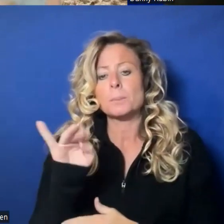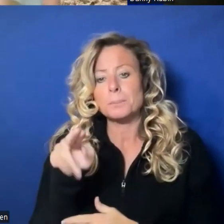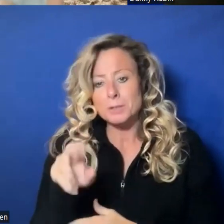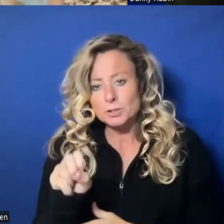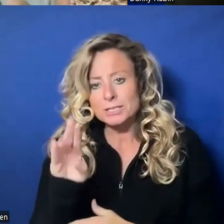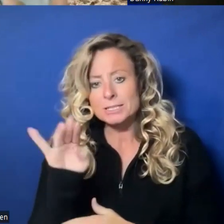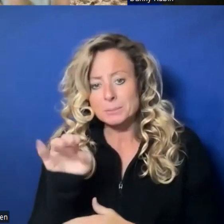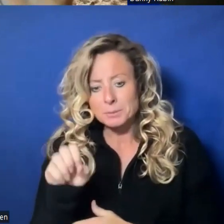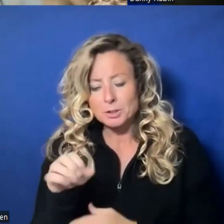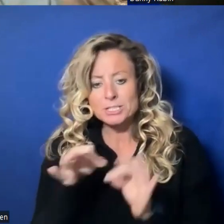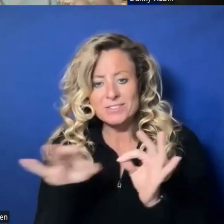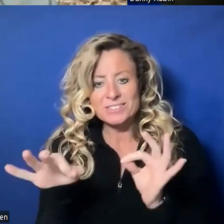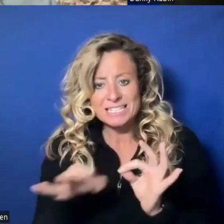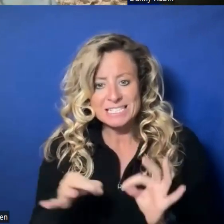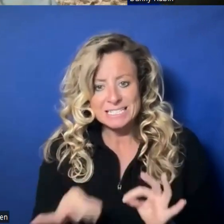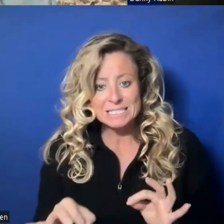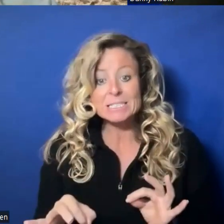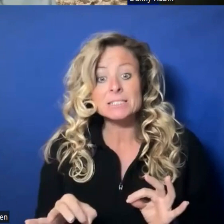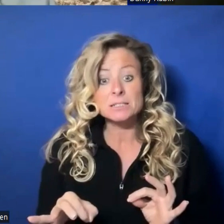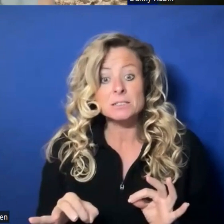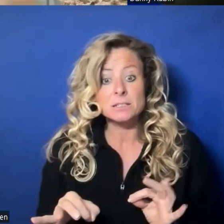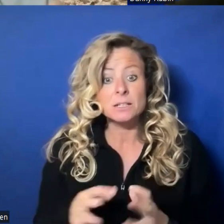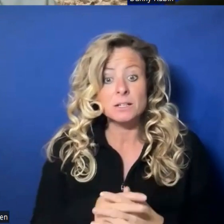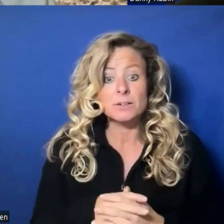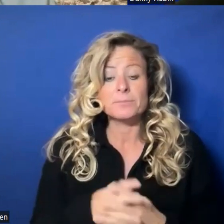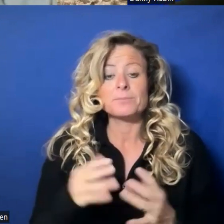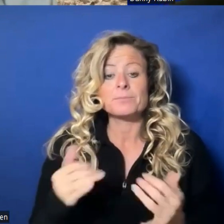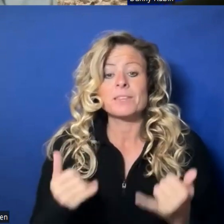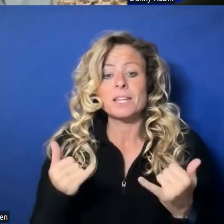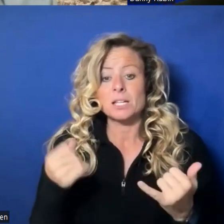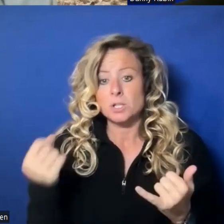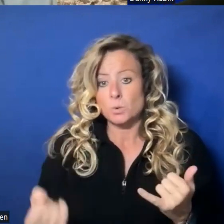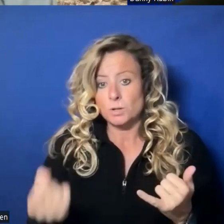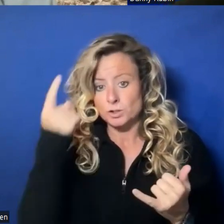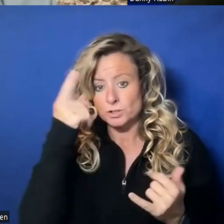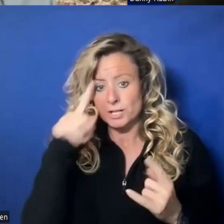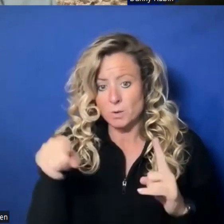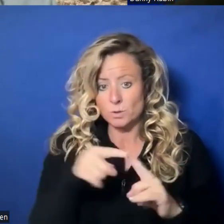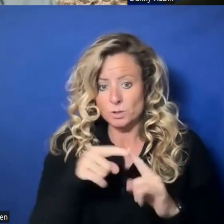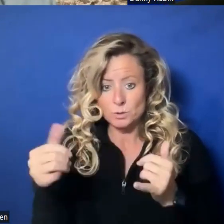of sentences, and now you understand when you